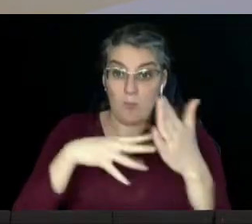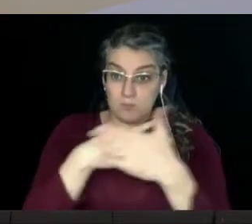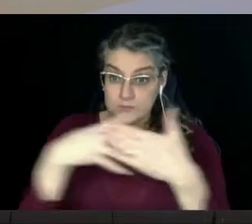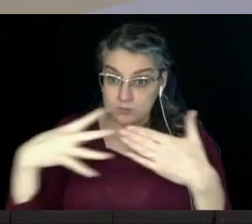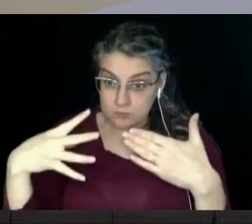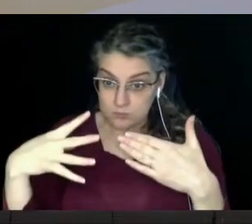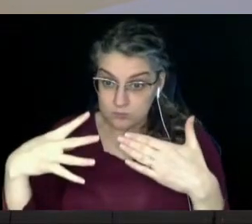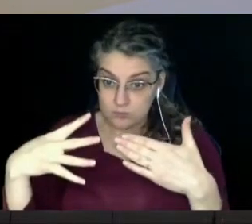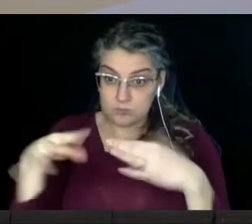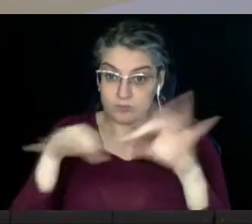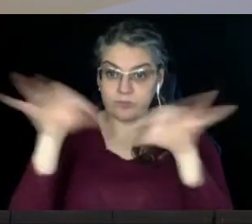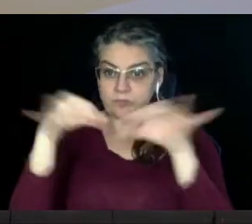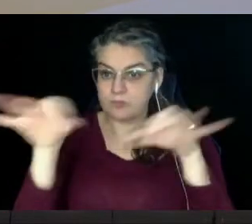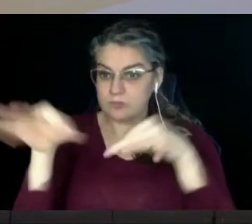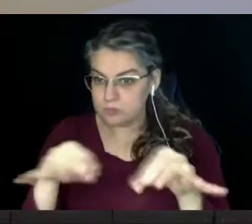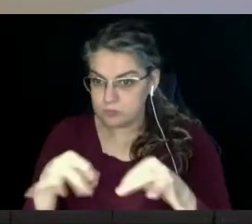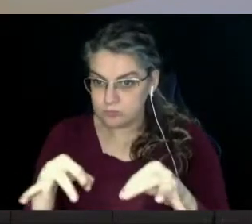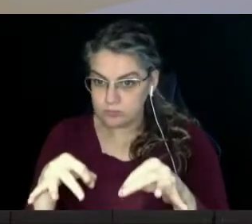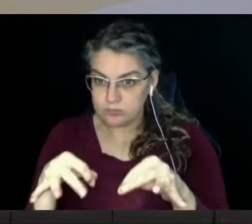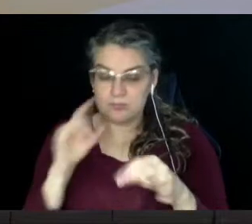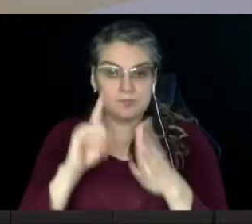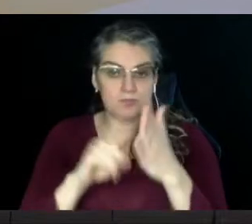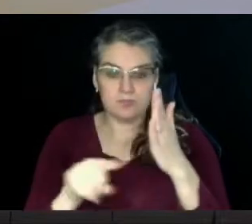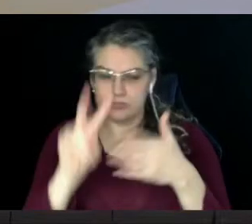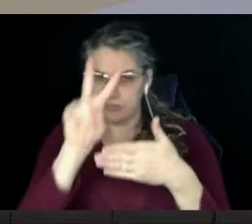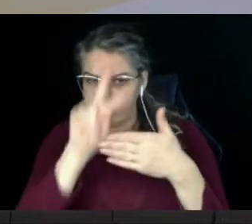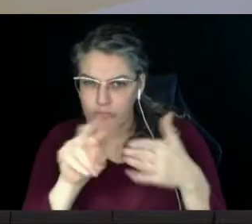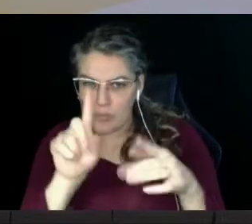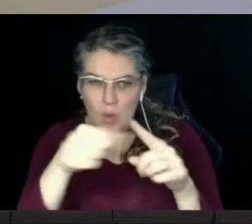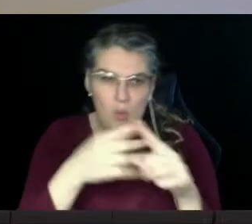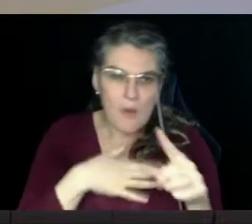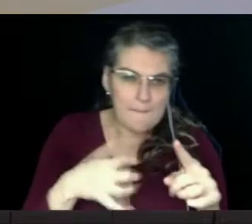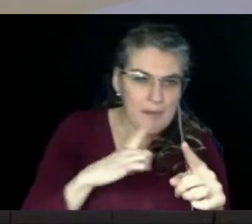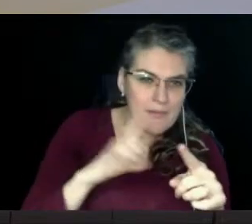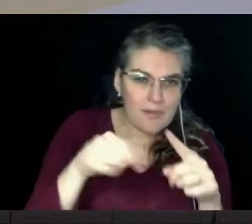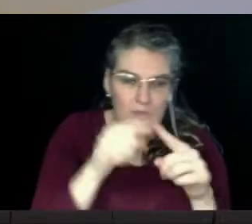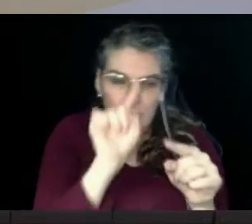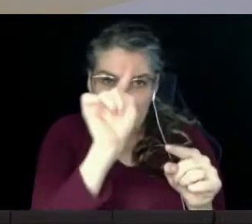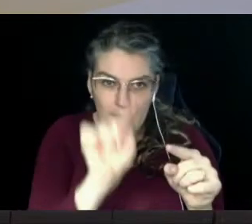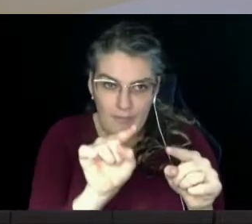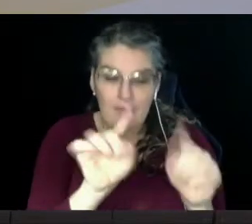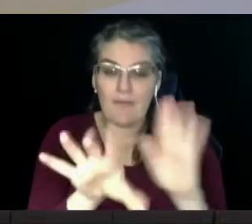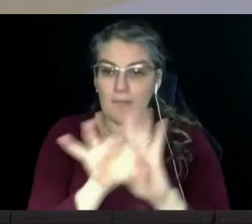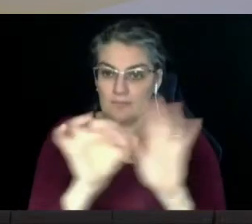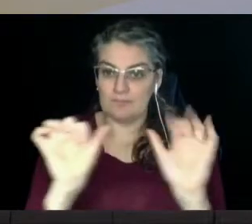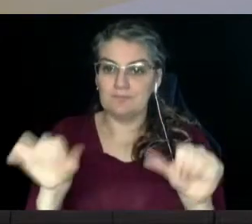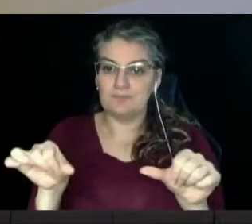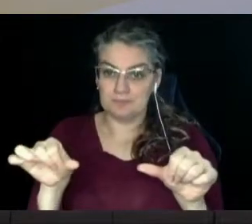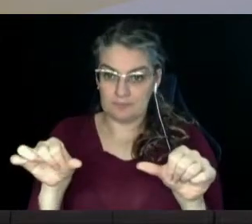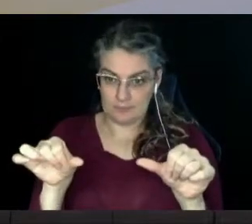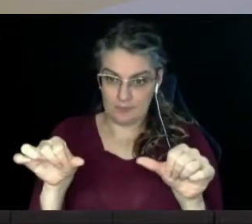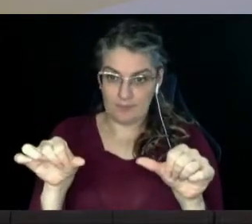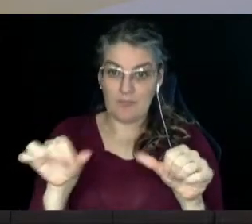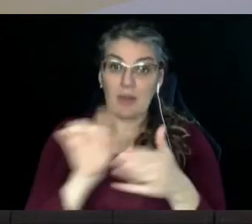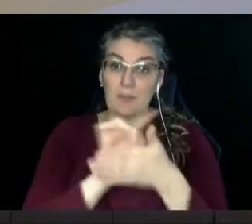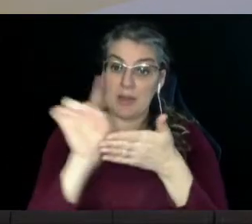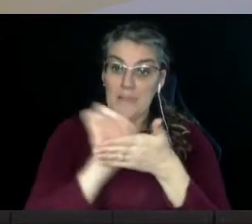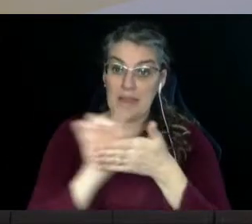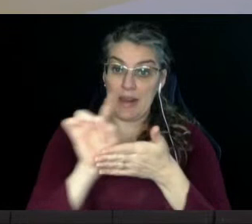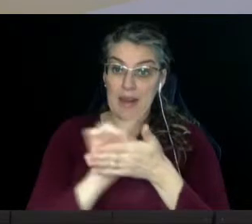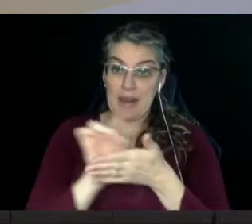details laid out on the website as we go forward. And every week we will speak in more detail about those groups.